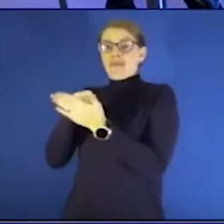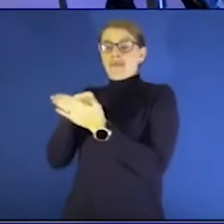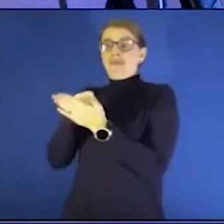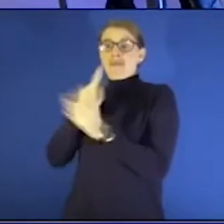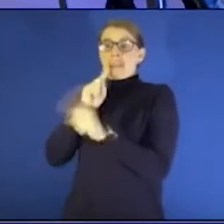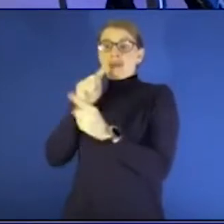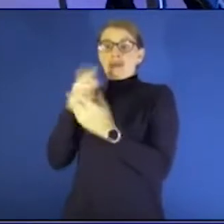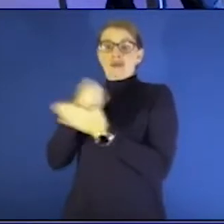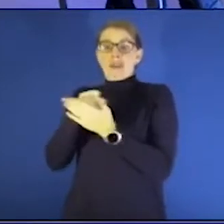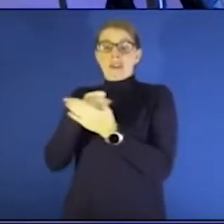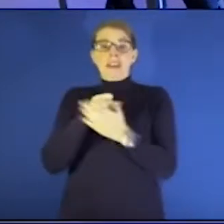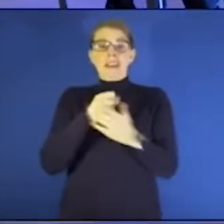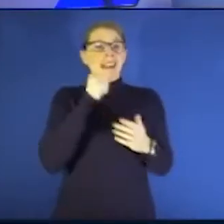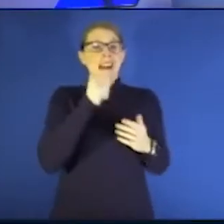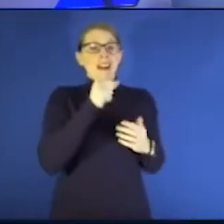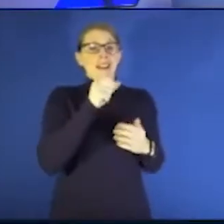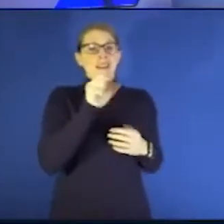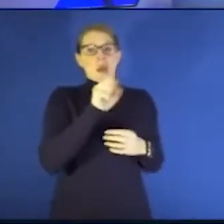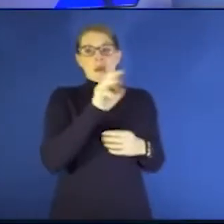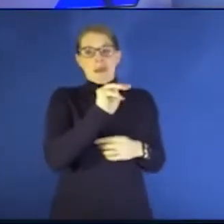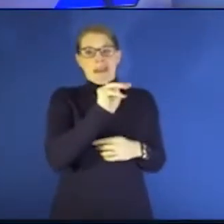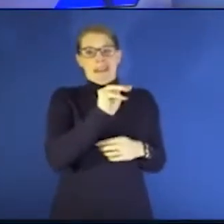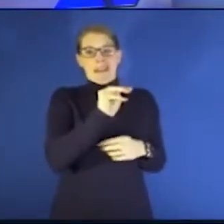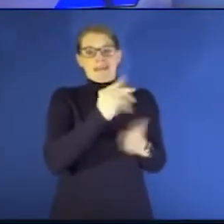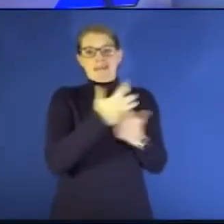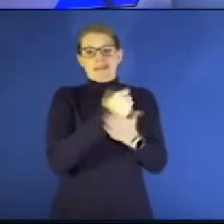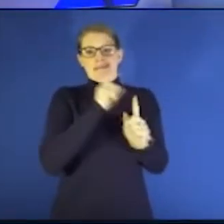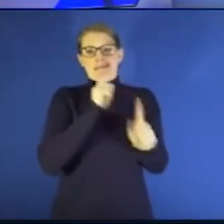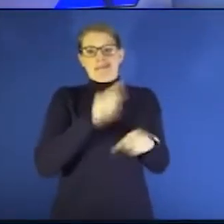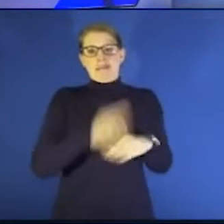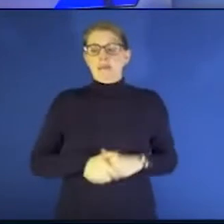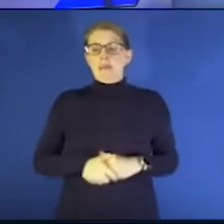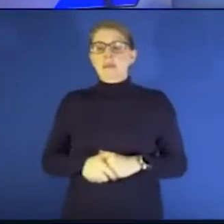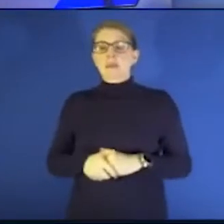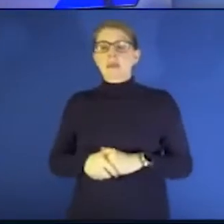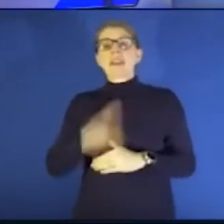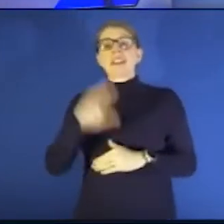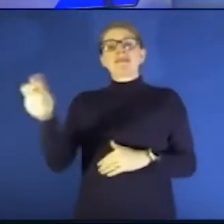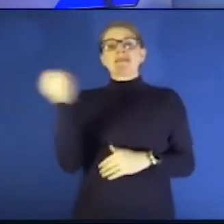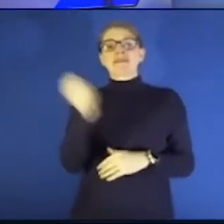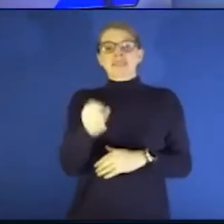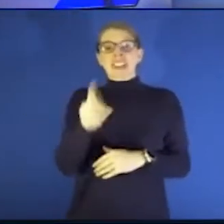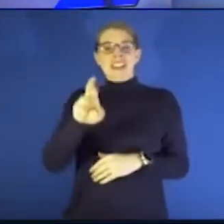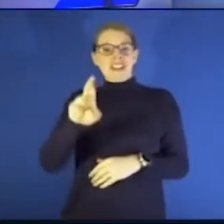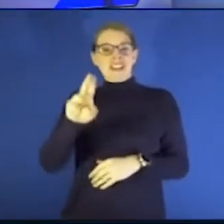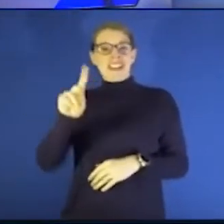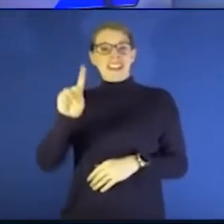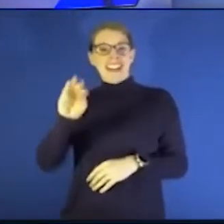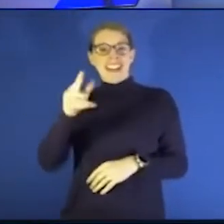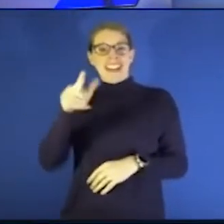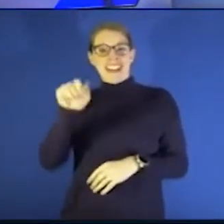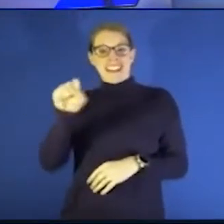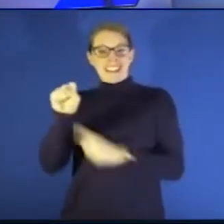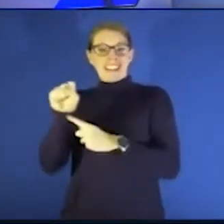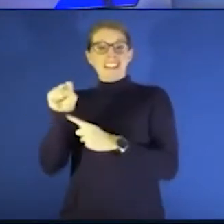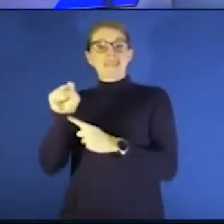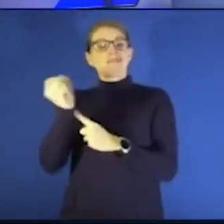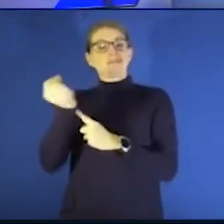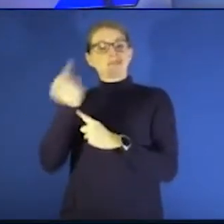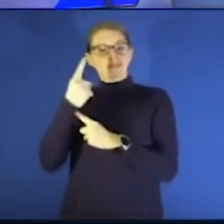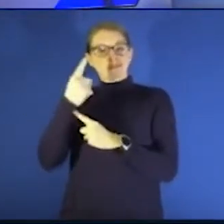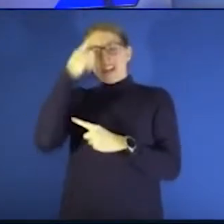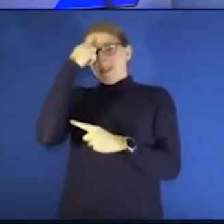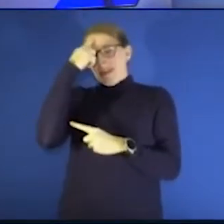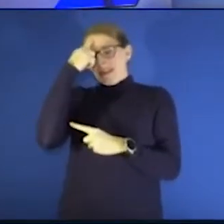We only have him for a short time. He's got to get out of here early, so I want to bring him in, and I want to set up our conversation a little bit. The pandemic, of course, taking a mental